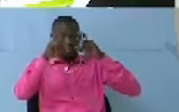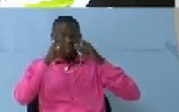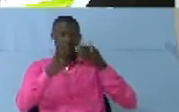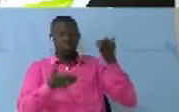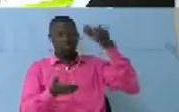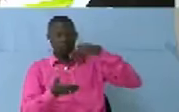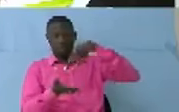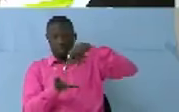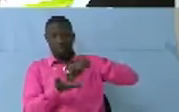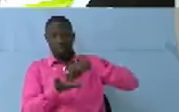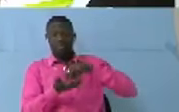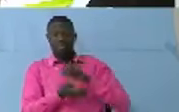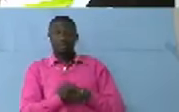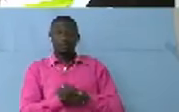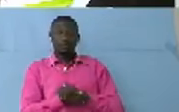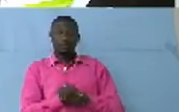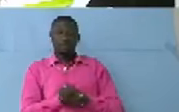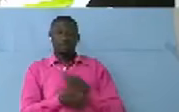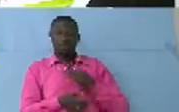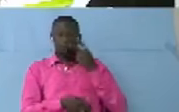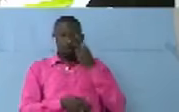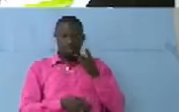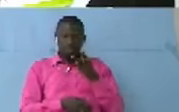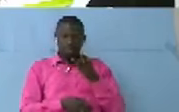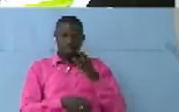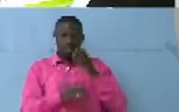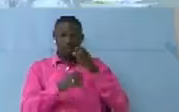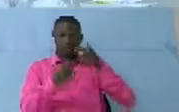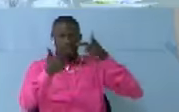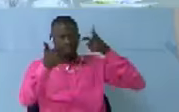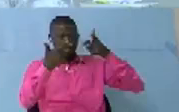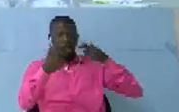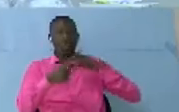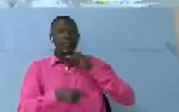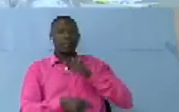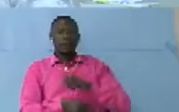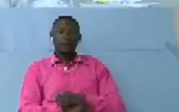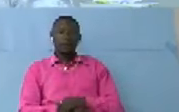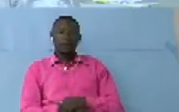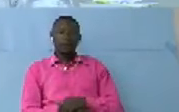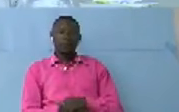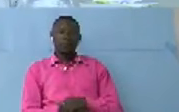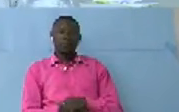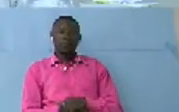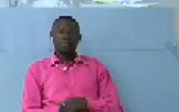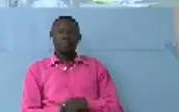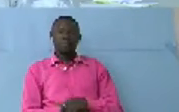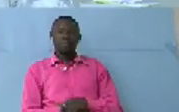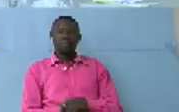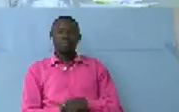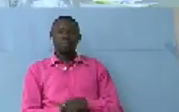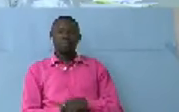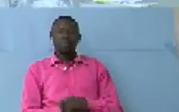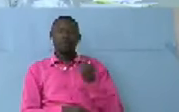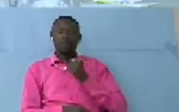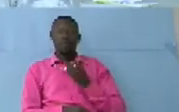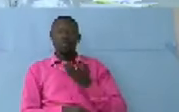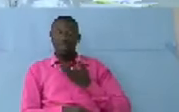the cameraman. And imagine it. No, I did not see him. How do you know he was calling a cameraman? Because cameraman would be